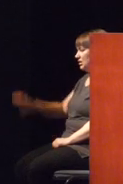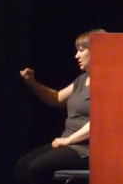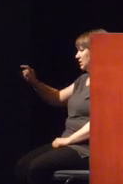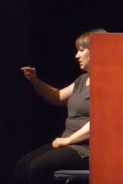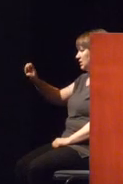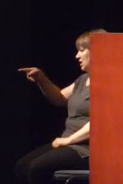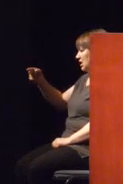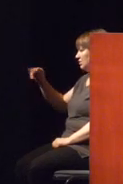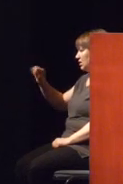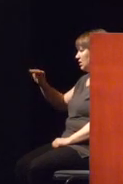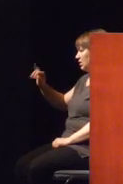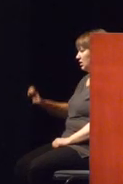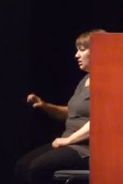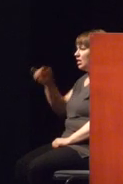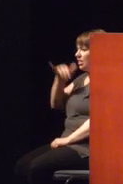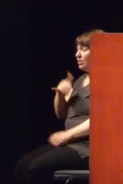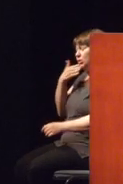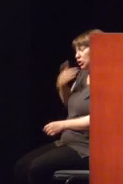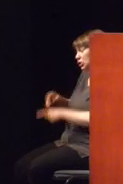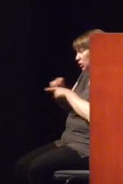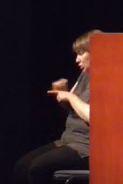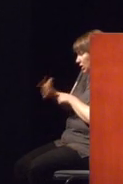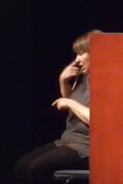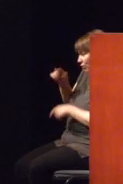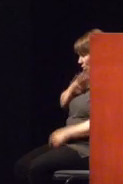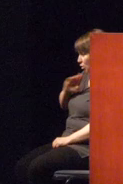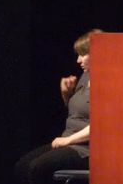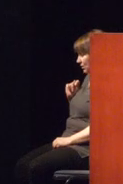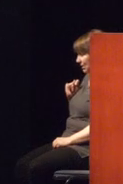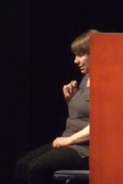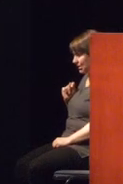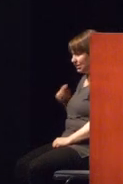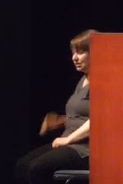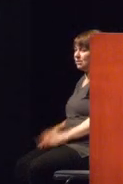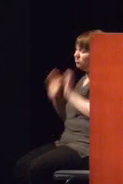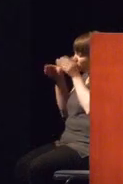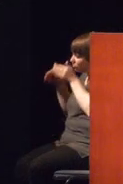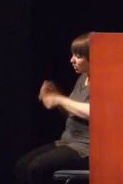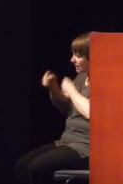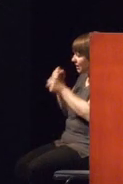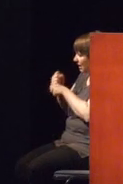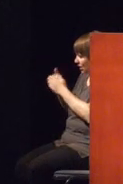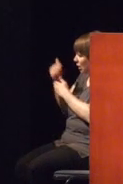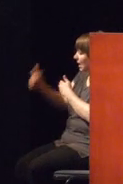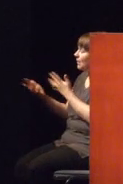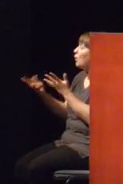Droker. That was a good training for the board and just helped us center and focus on what the year ahead needs to look like.